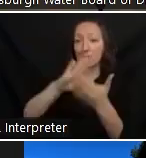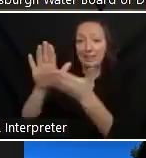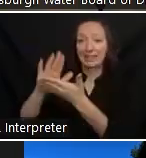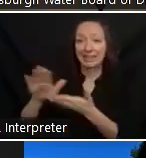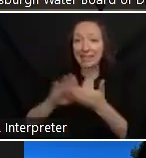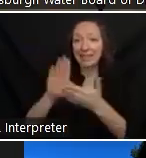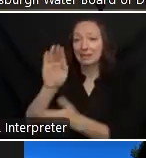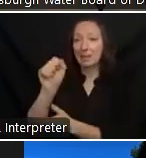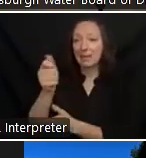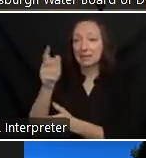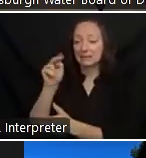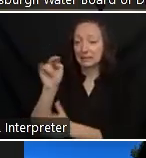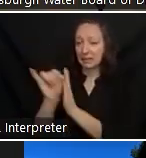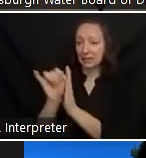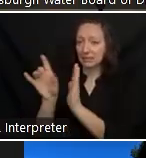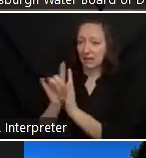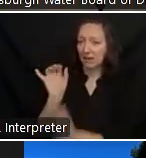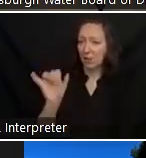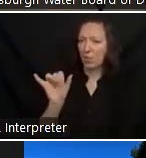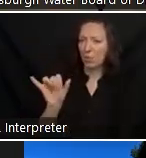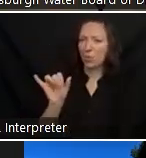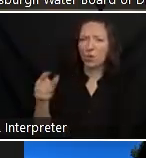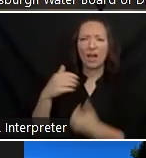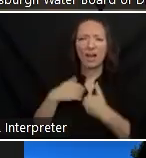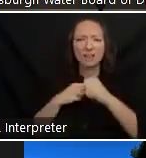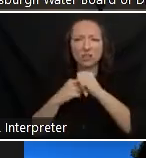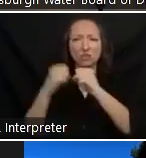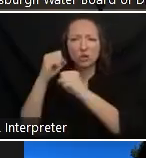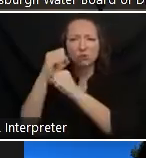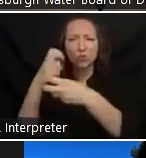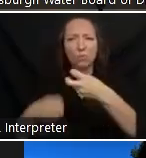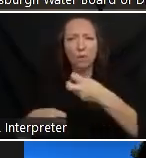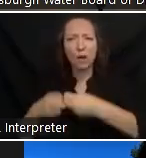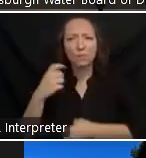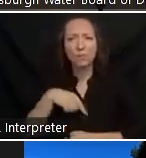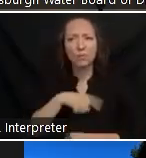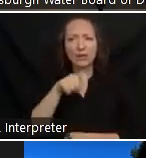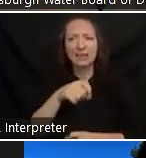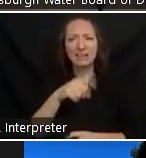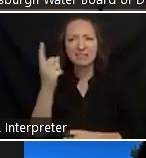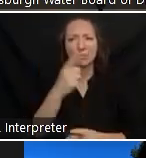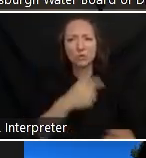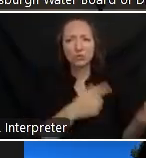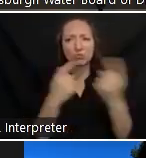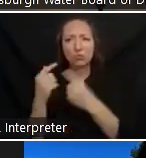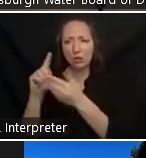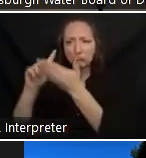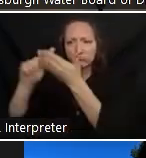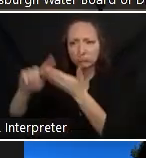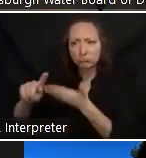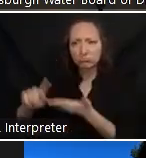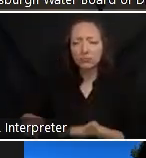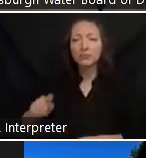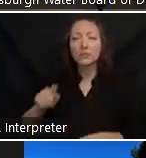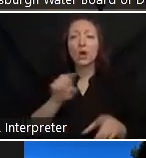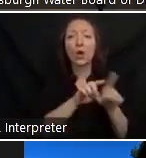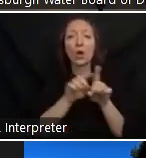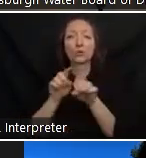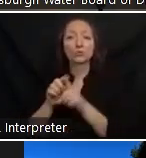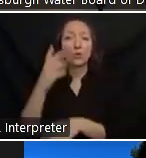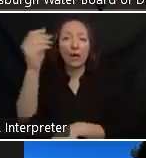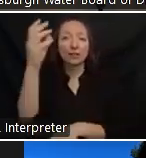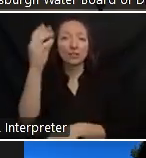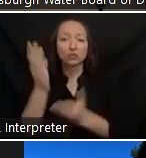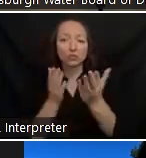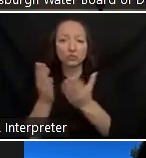and they'll identify, hey, there's a structural issue. We need someone to take a look at this. And it also does come from external sources, including